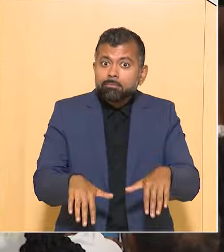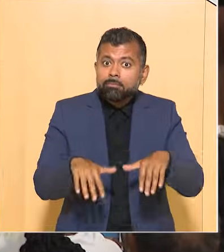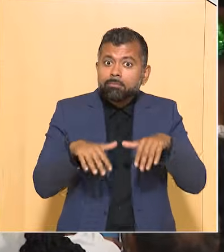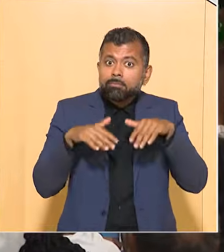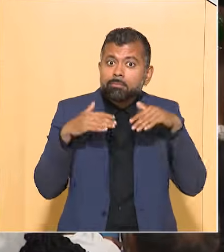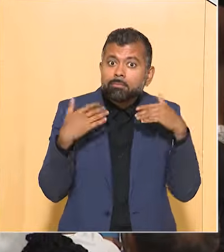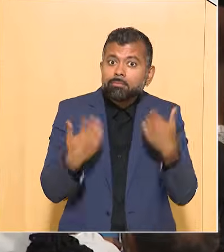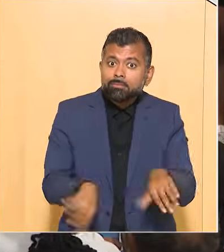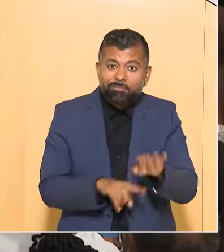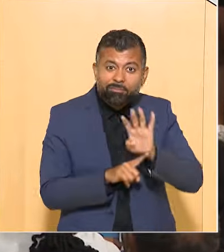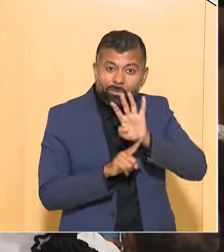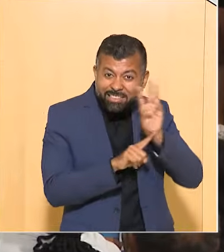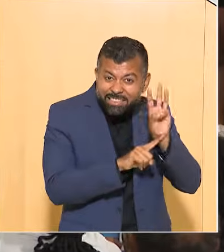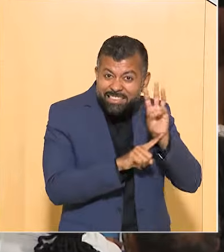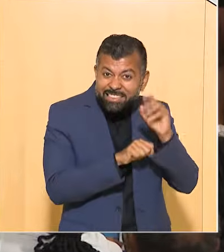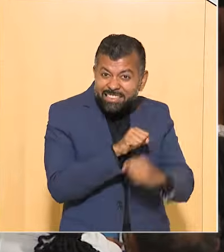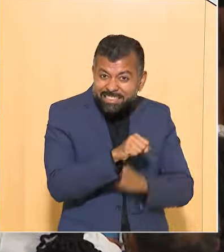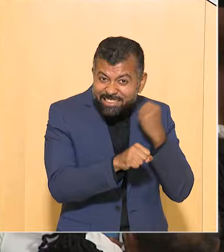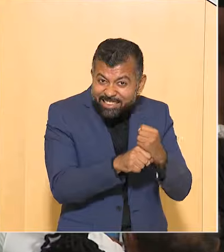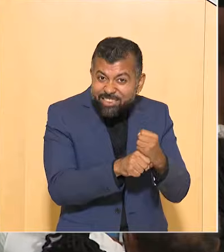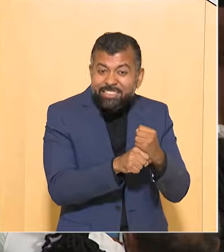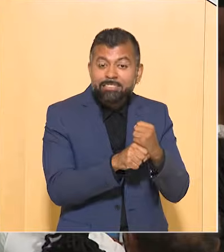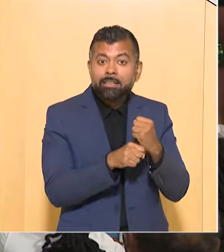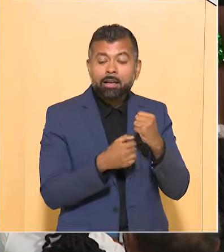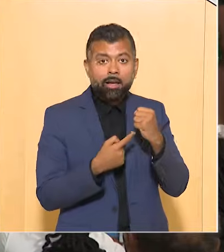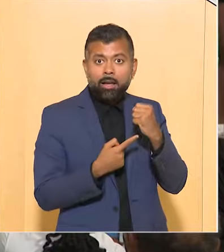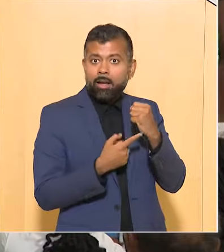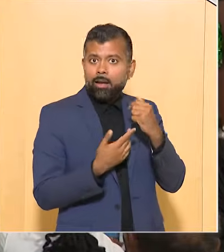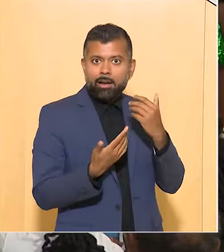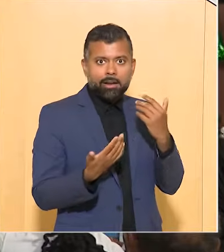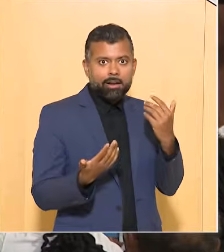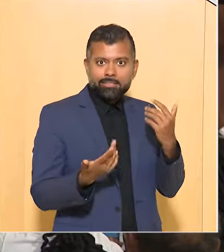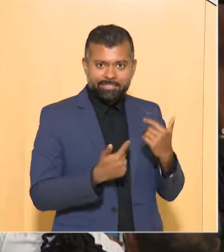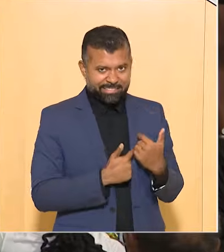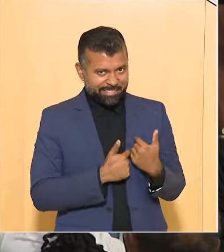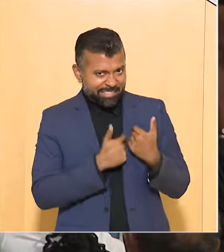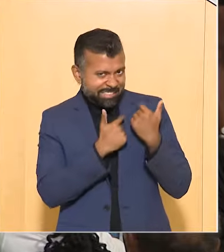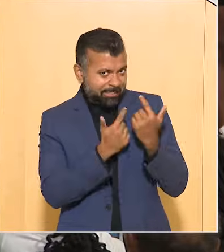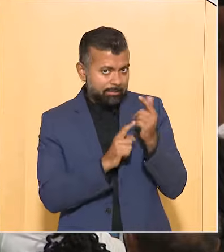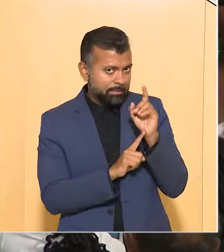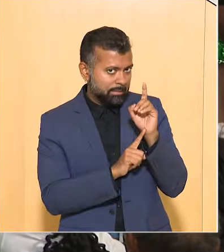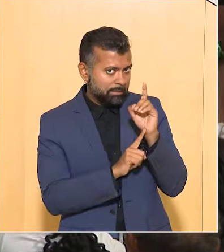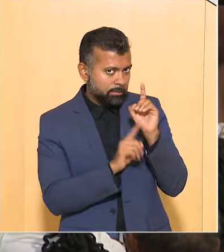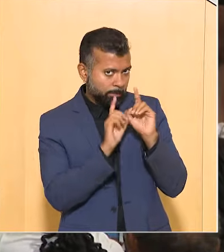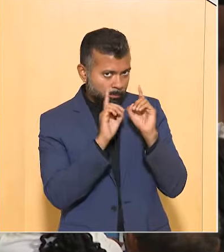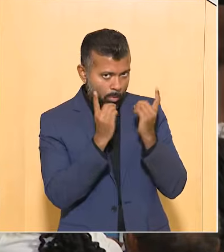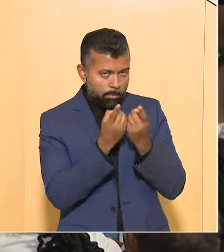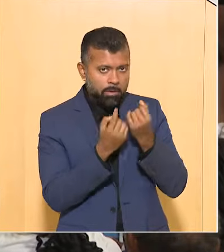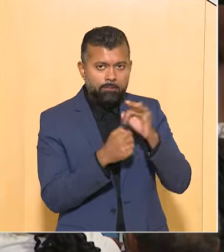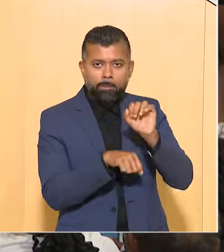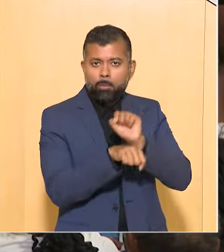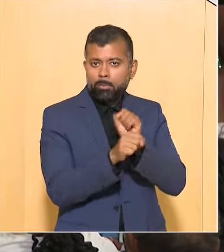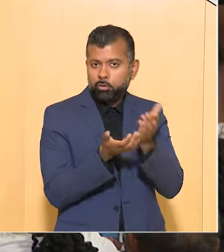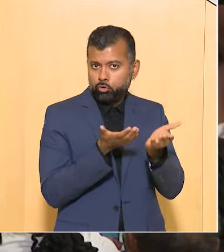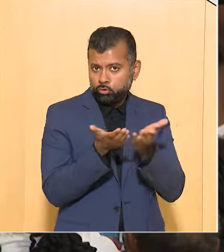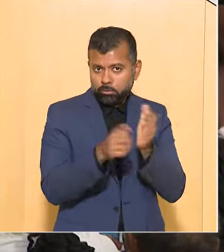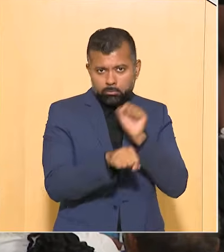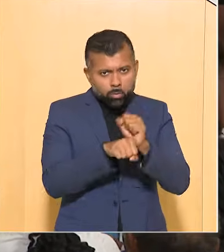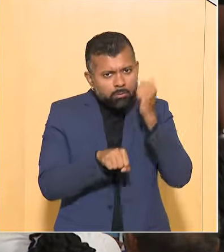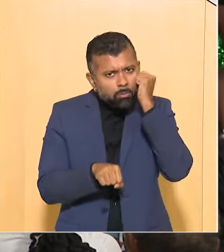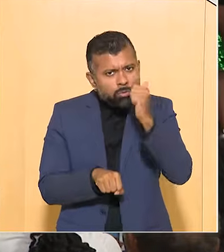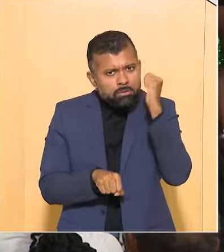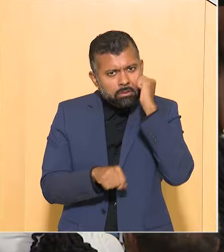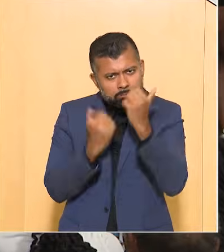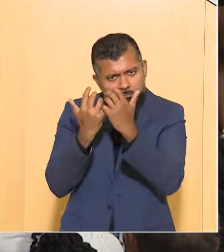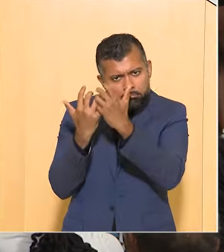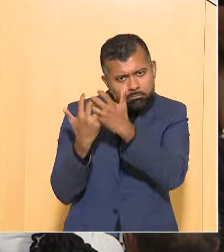For 46 years, the DC Department of Employment Services has been working day in and day out, long weekends,